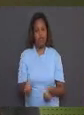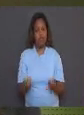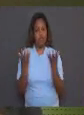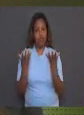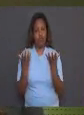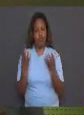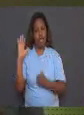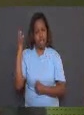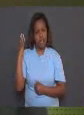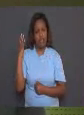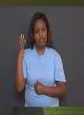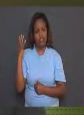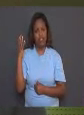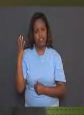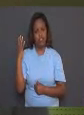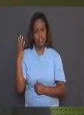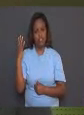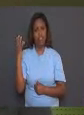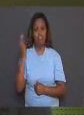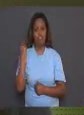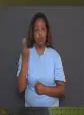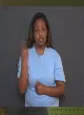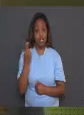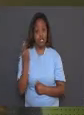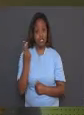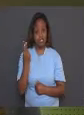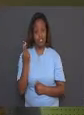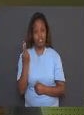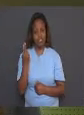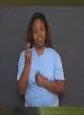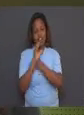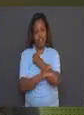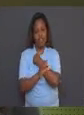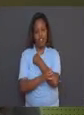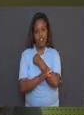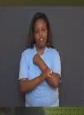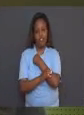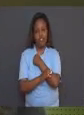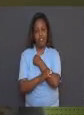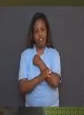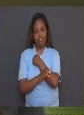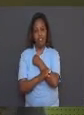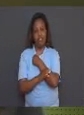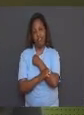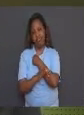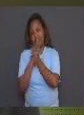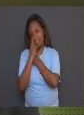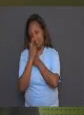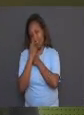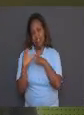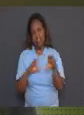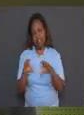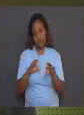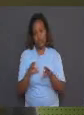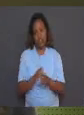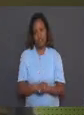many kinds of benefits that nations will experience